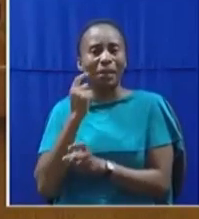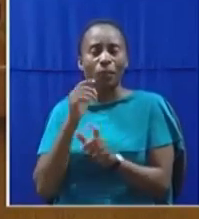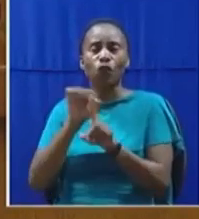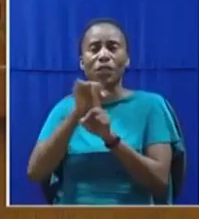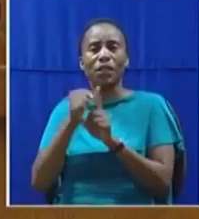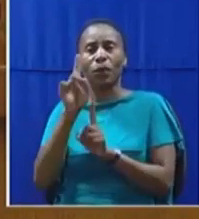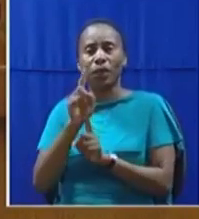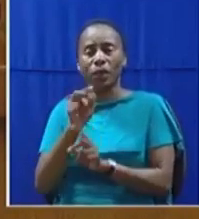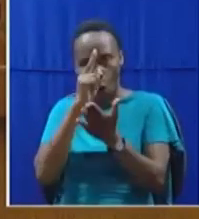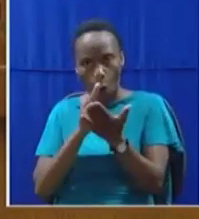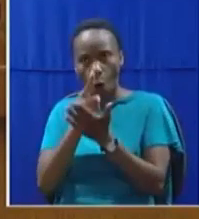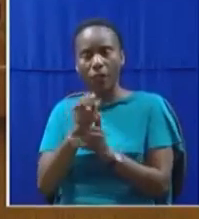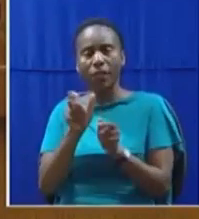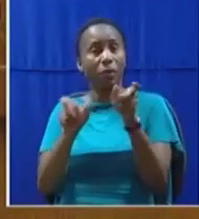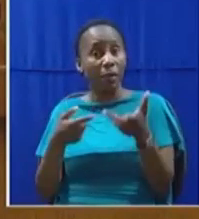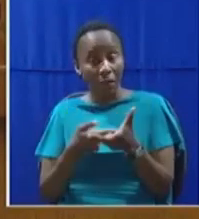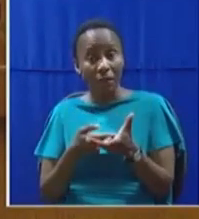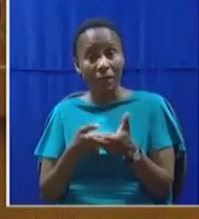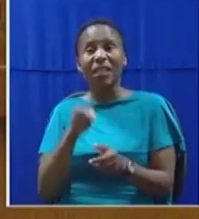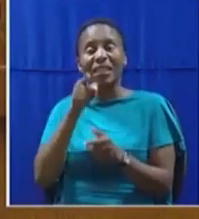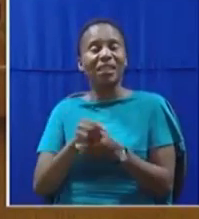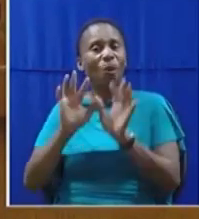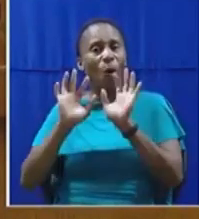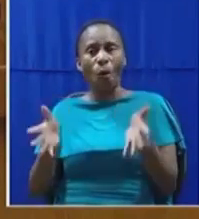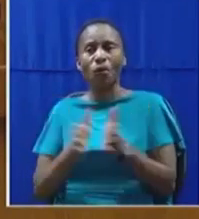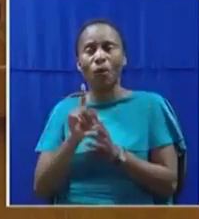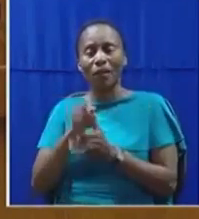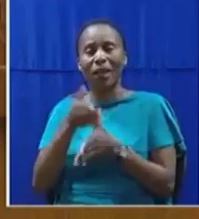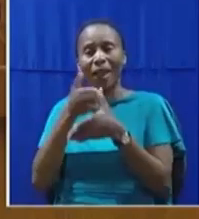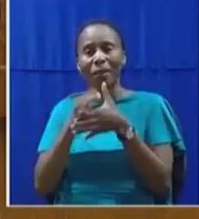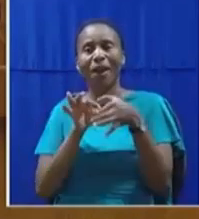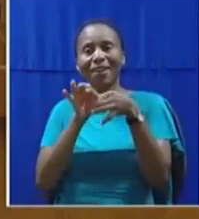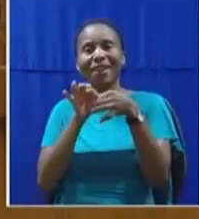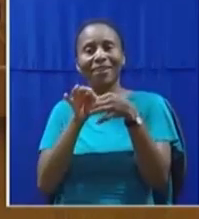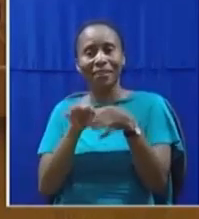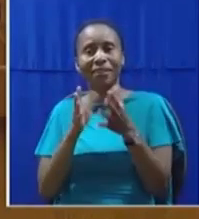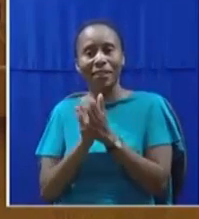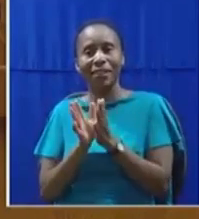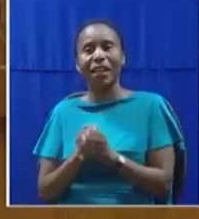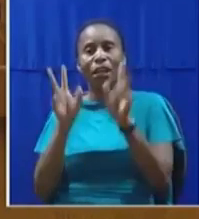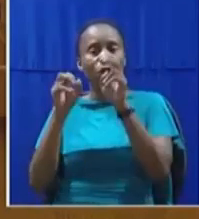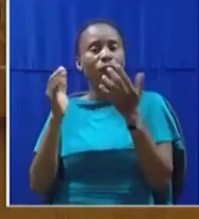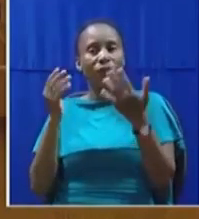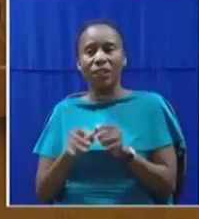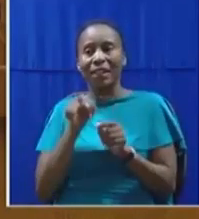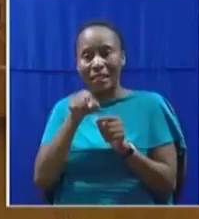would simply have been a labor relations issue which would fall under the law of contracts.